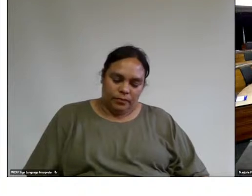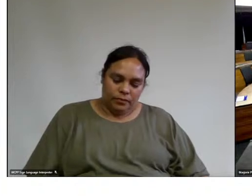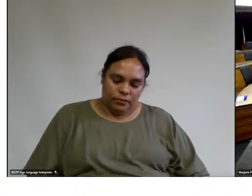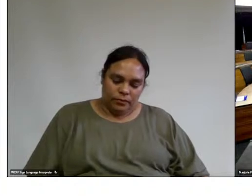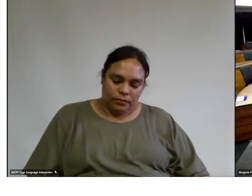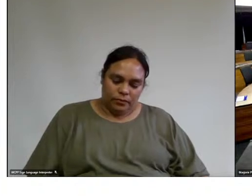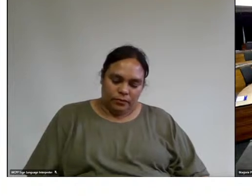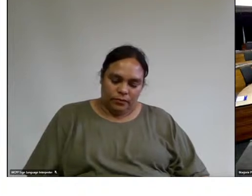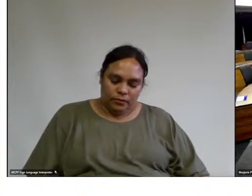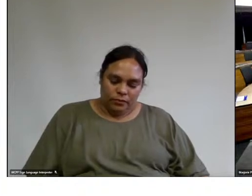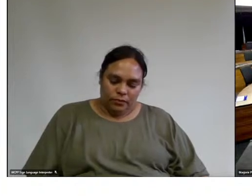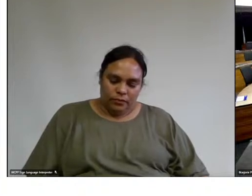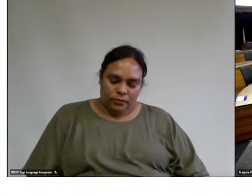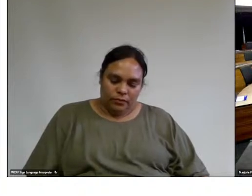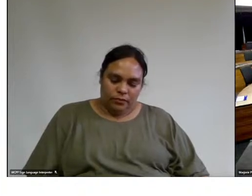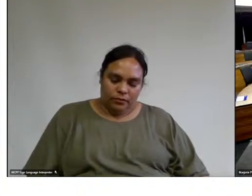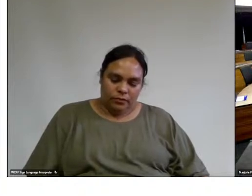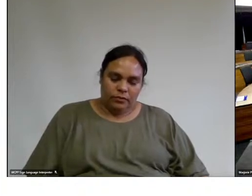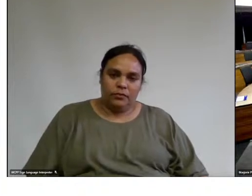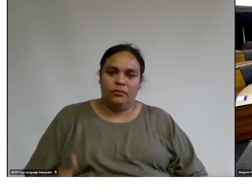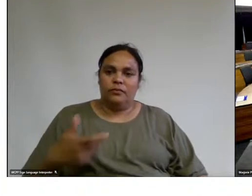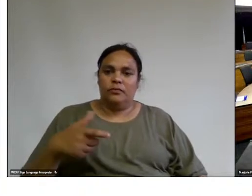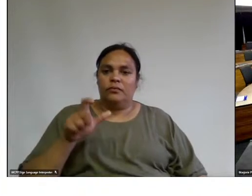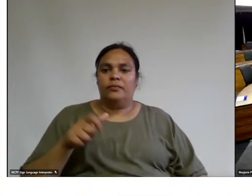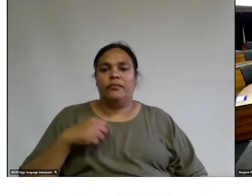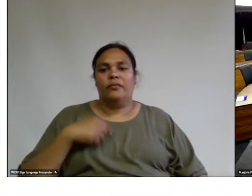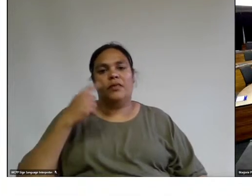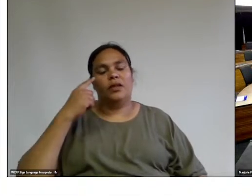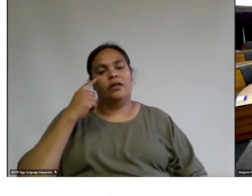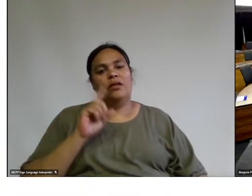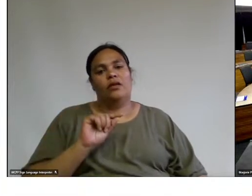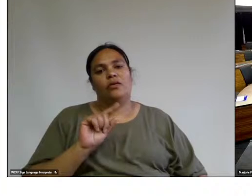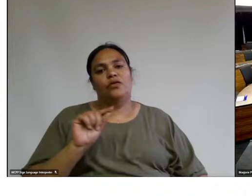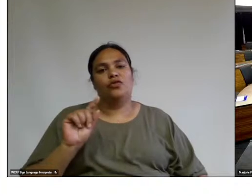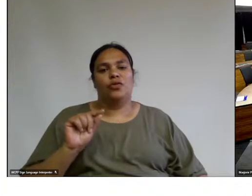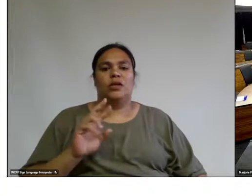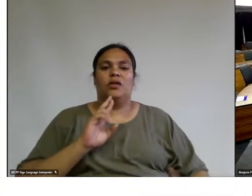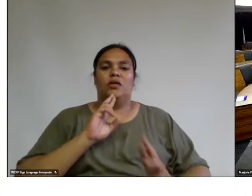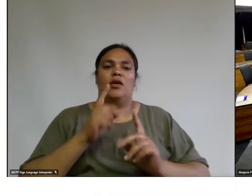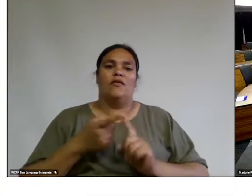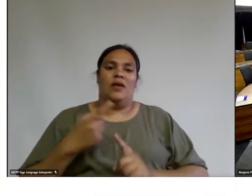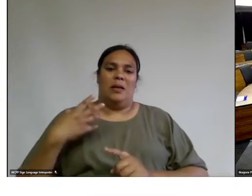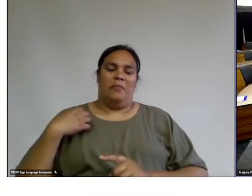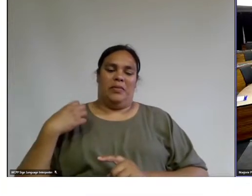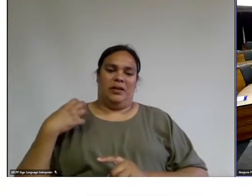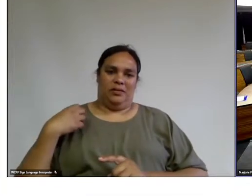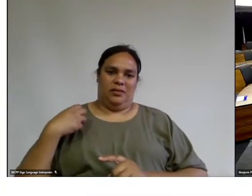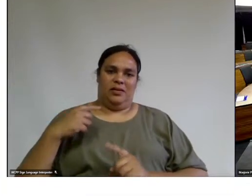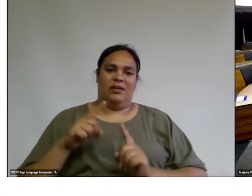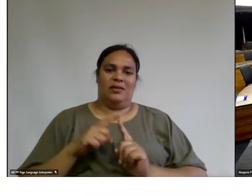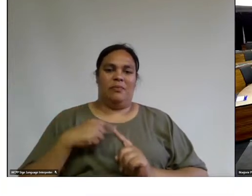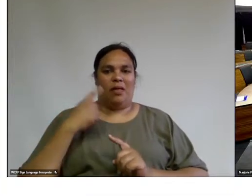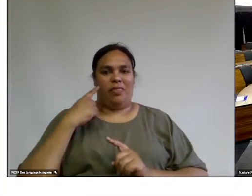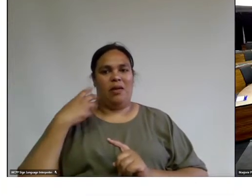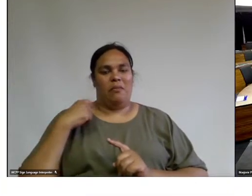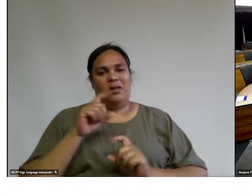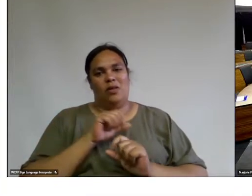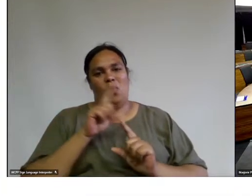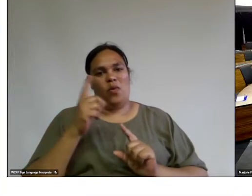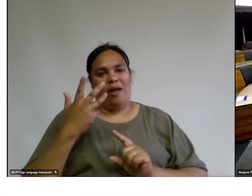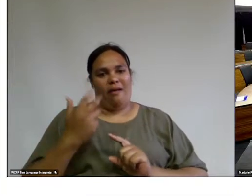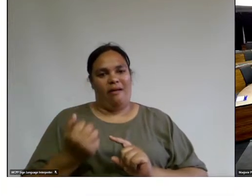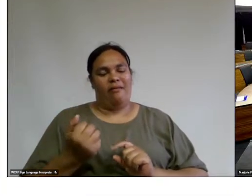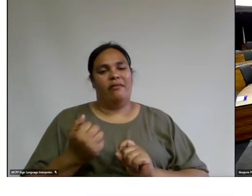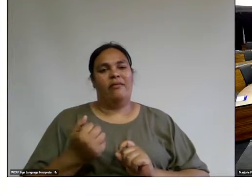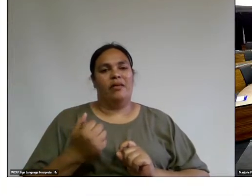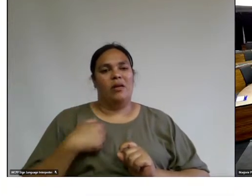No, Chair, I think an interesting response from Minister, and I think Minister would be aware